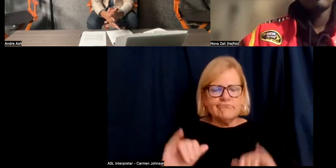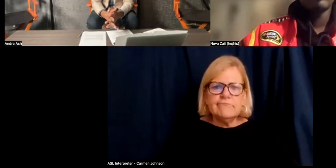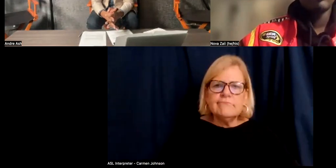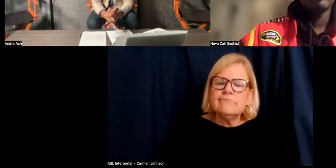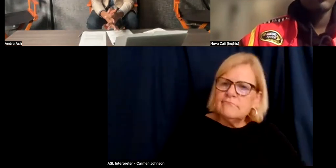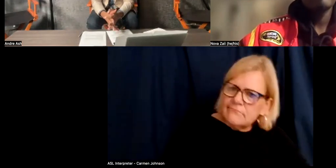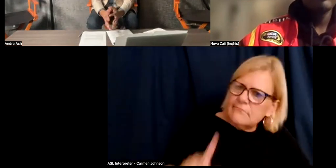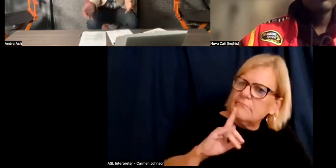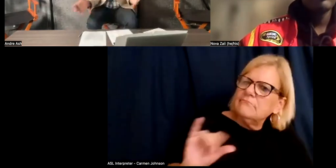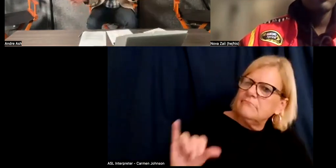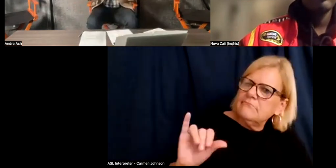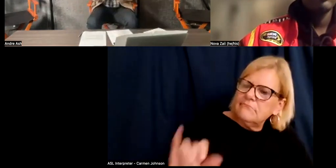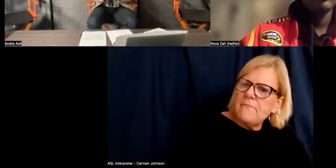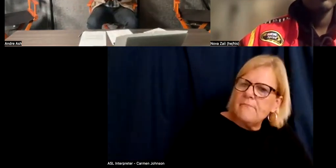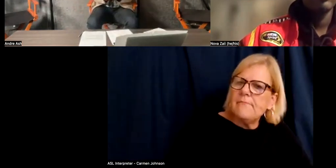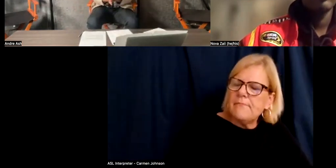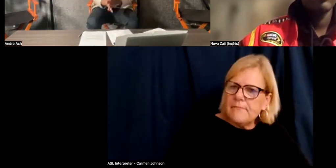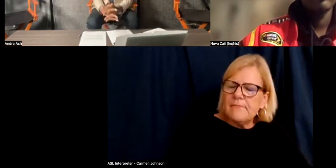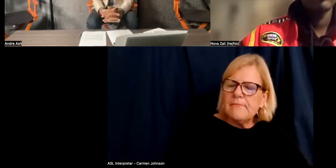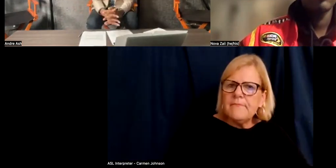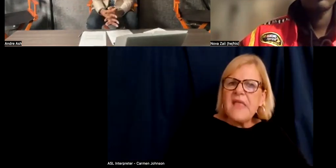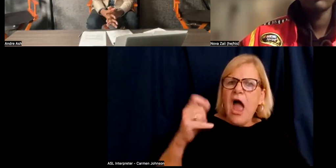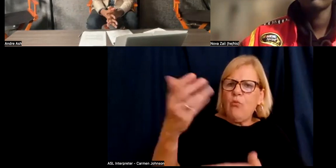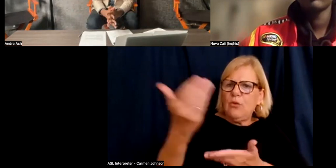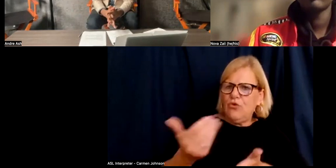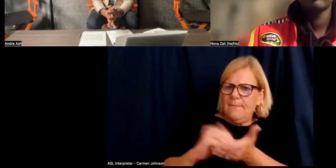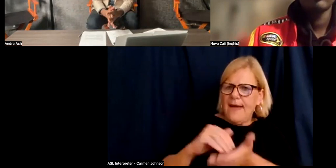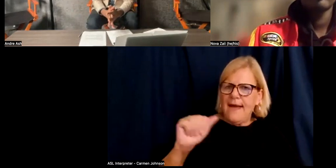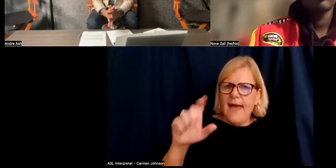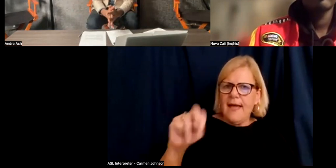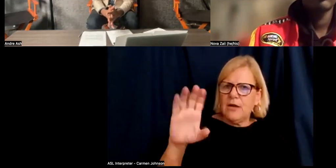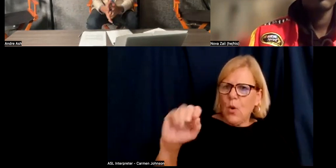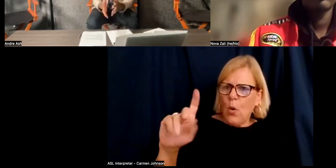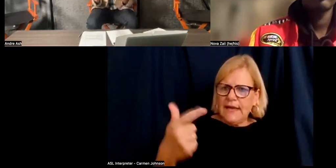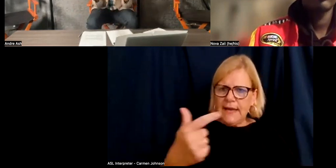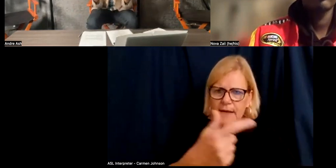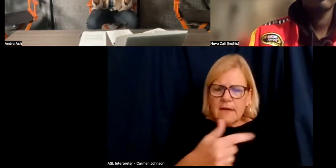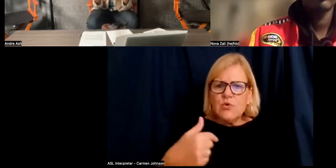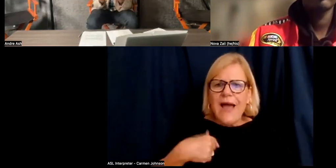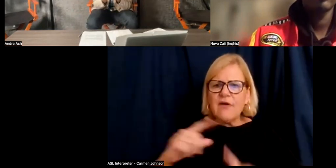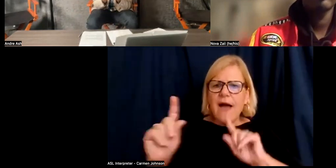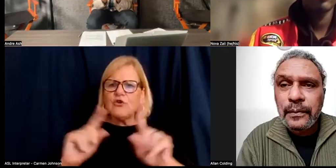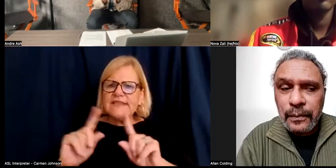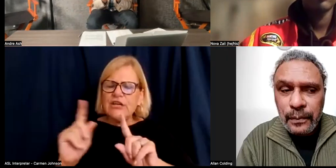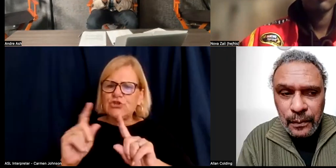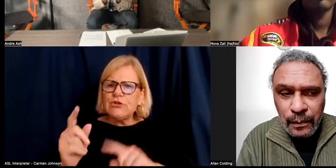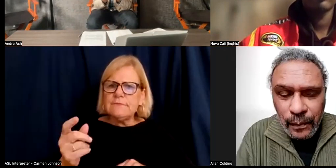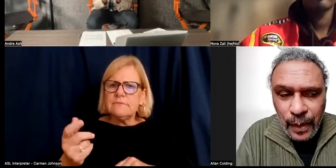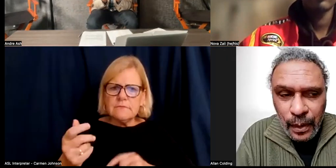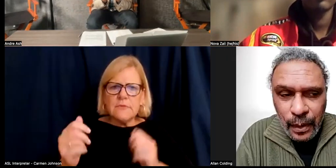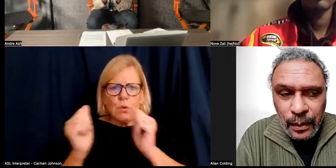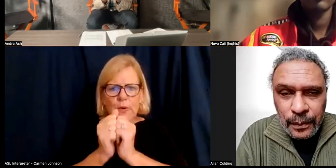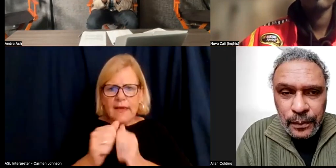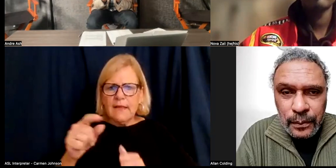Awesome. Awesome. I want to bring back in Allan Coding so we can have a conversation